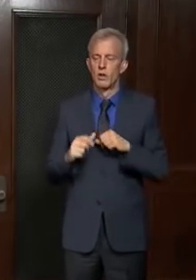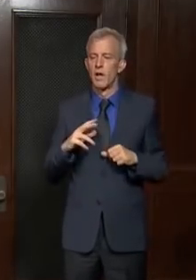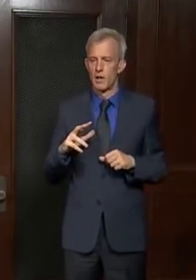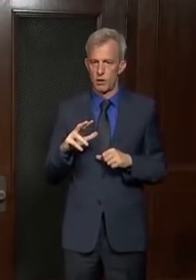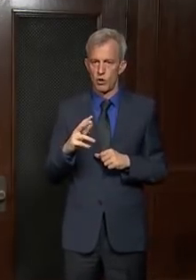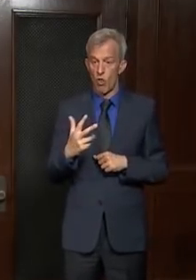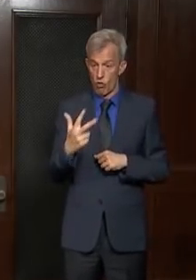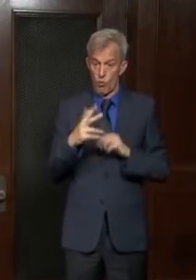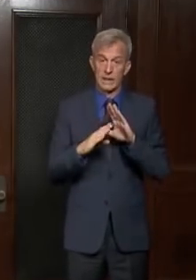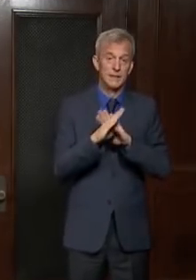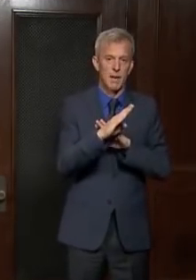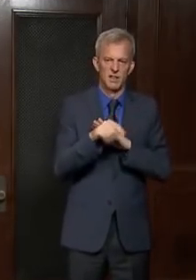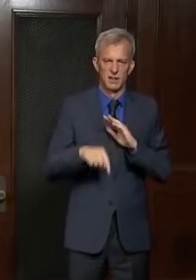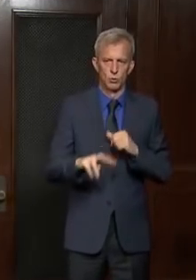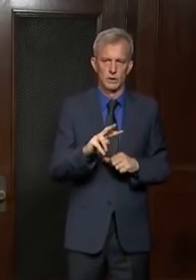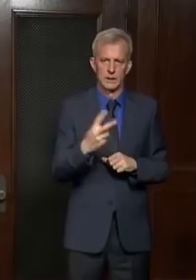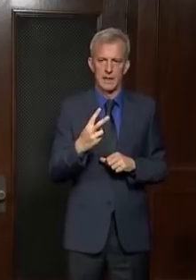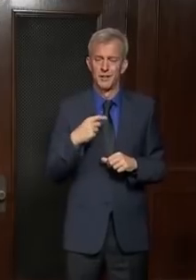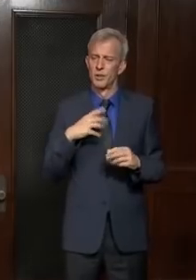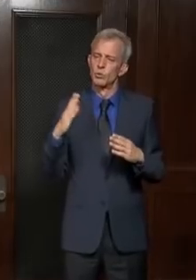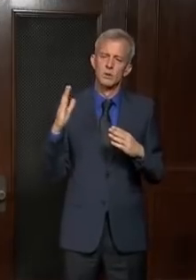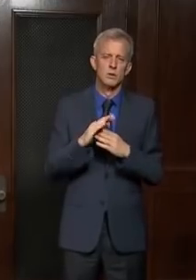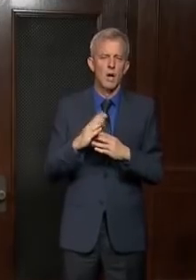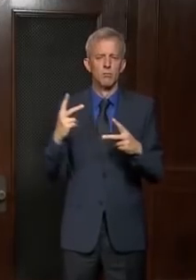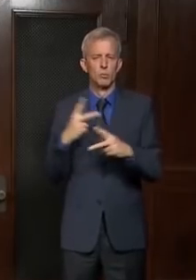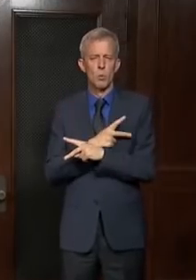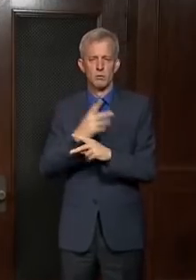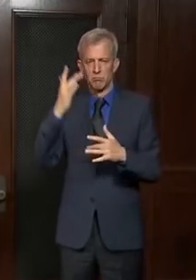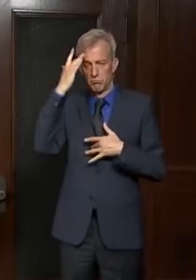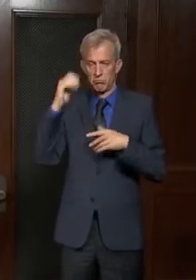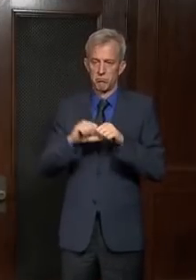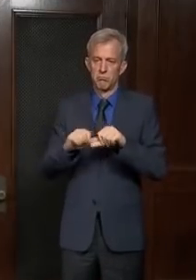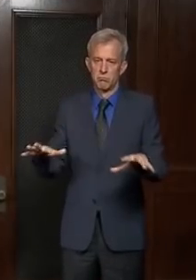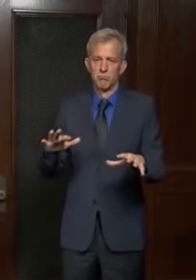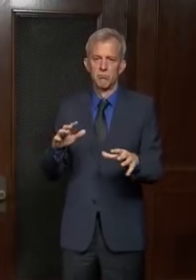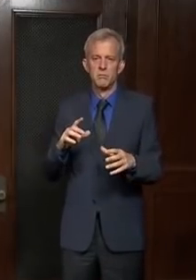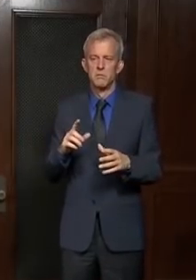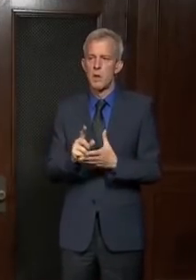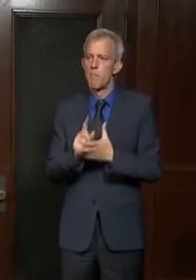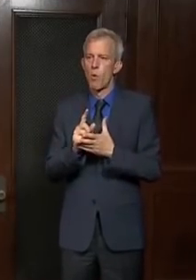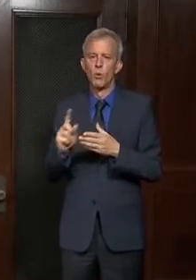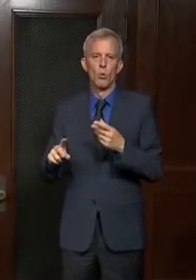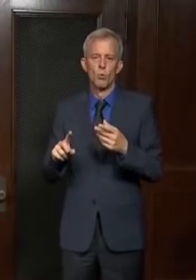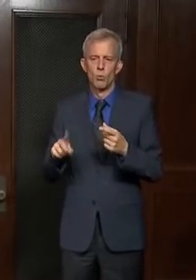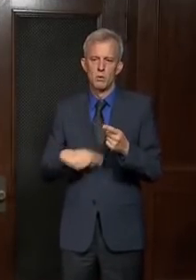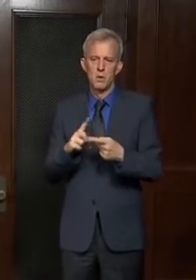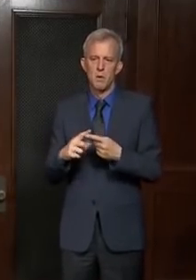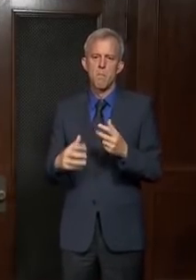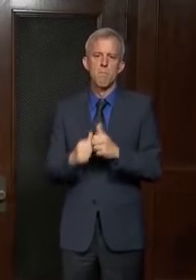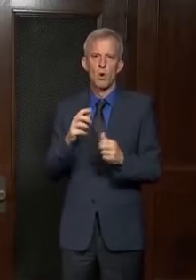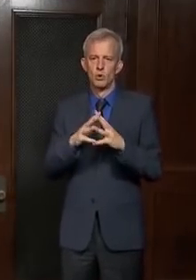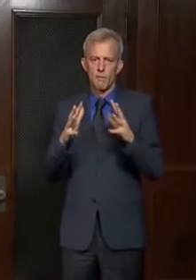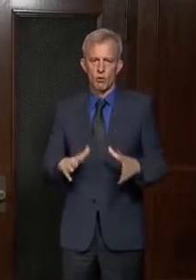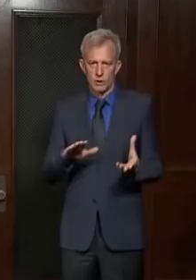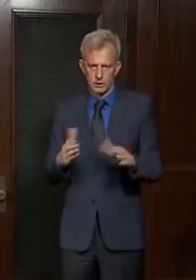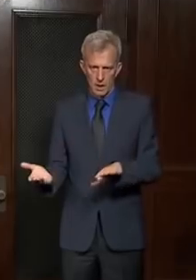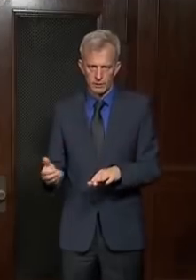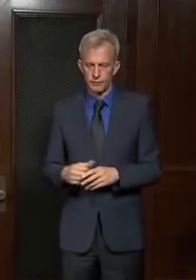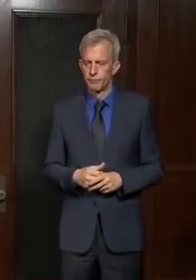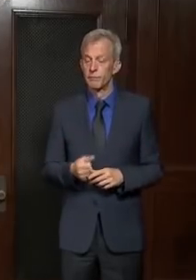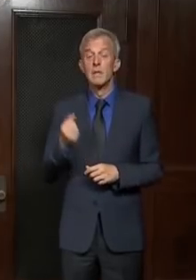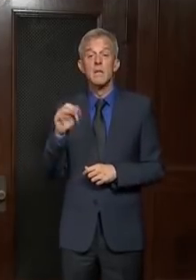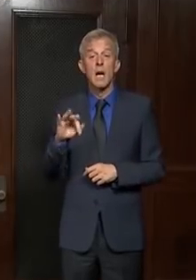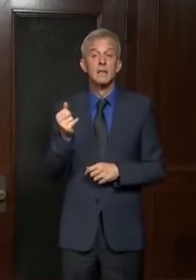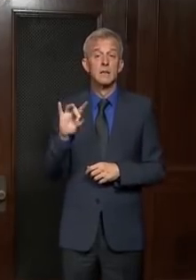this was at the peak of the pandemic, at the point at which most Americans died. But in 1918, San Francisco acted